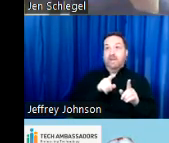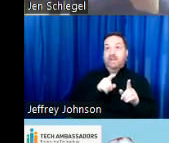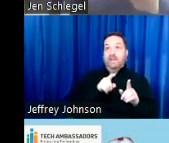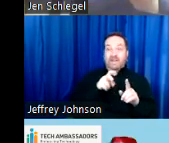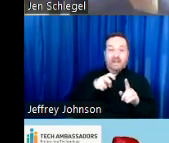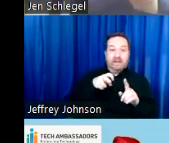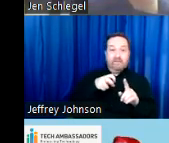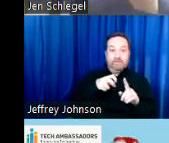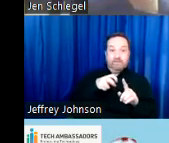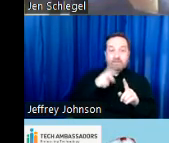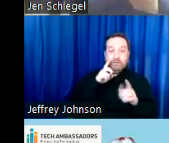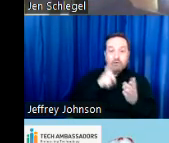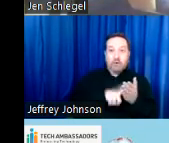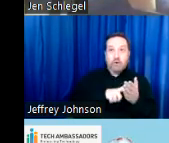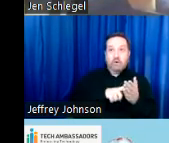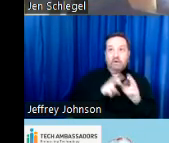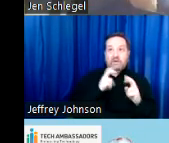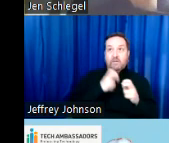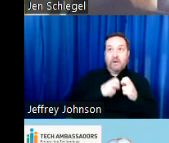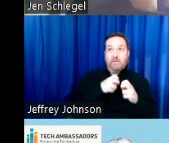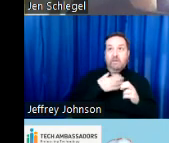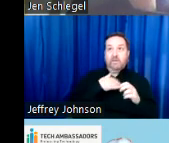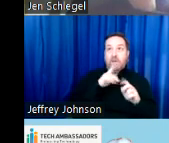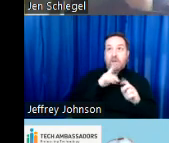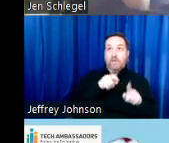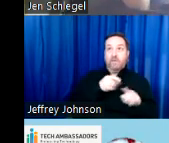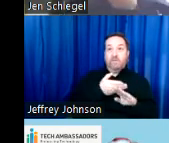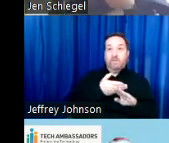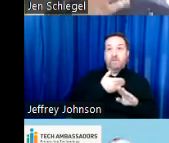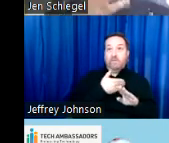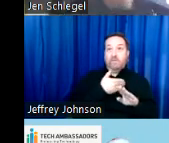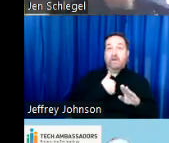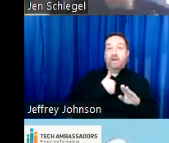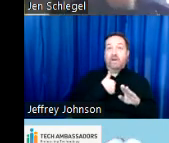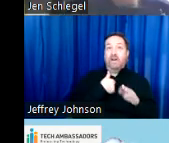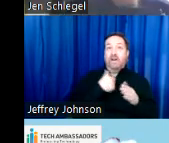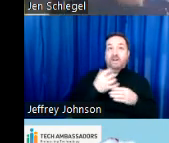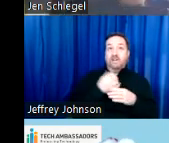before I even did. And I got an email from the CEO about it.